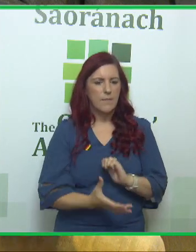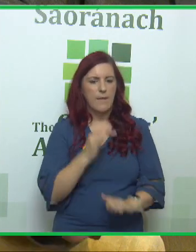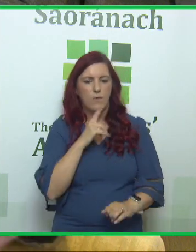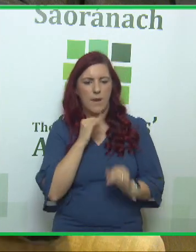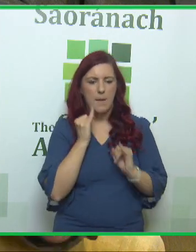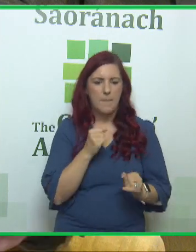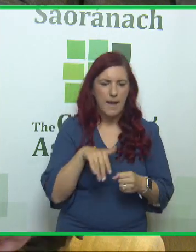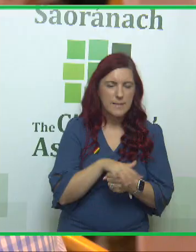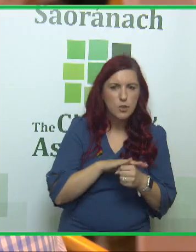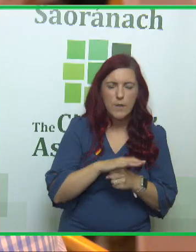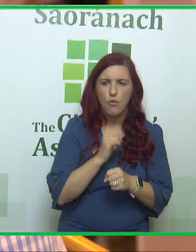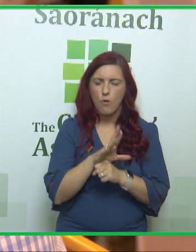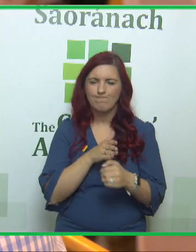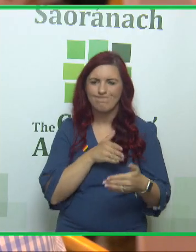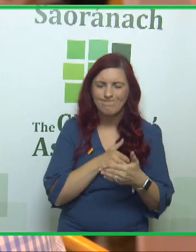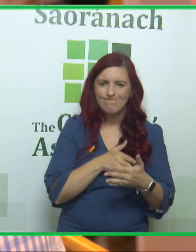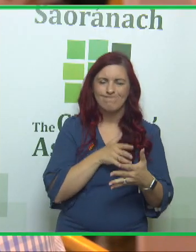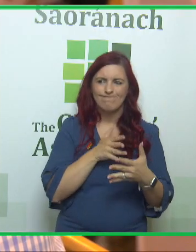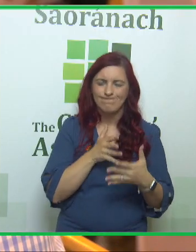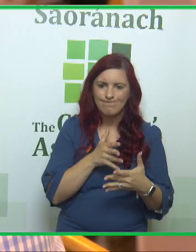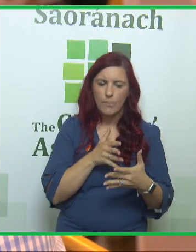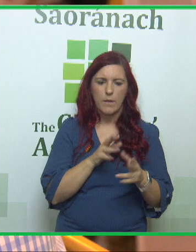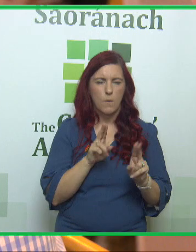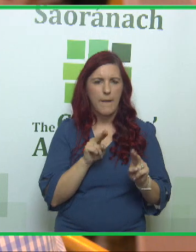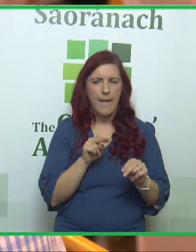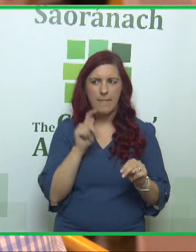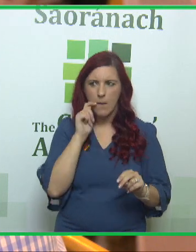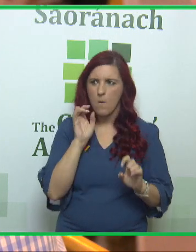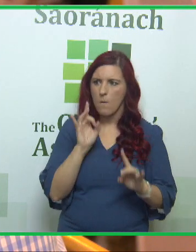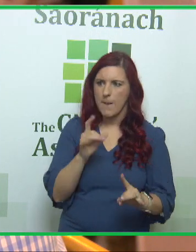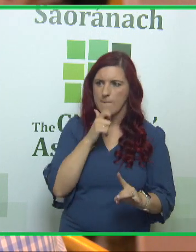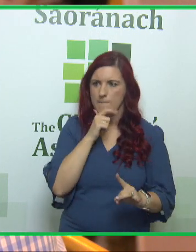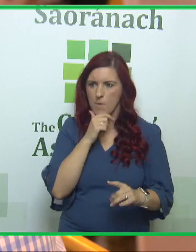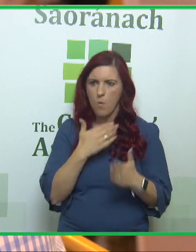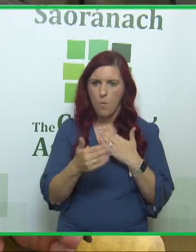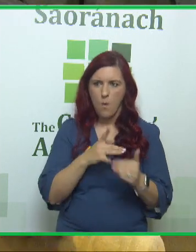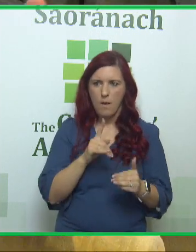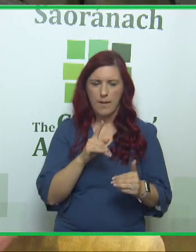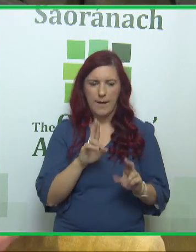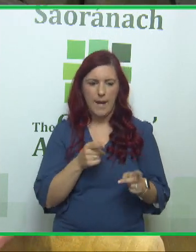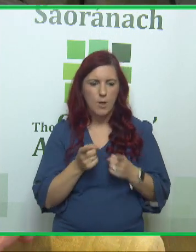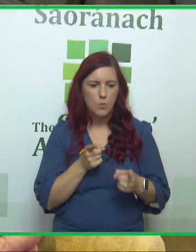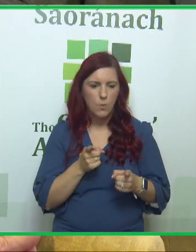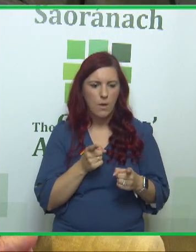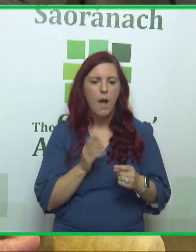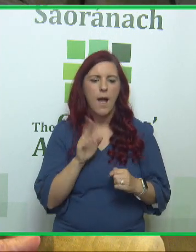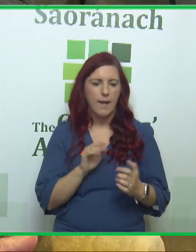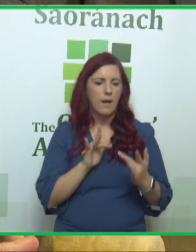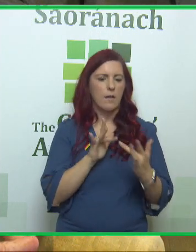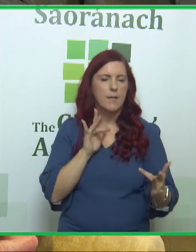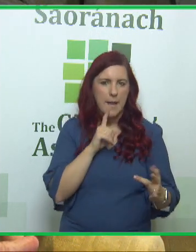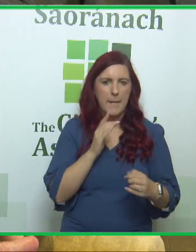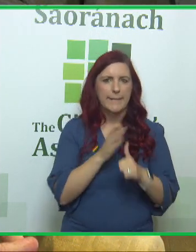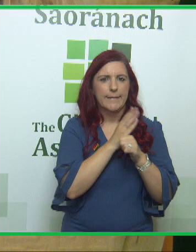you hit pitfalls, you can go, okay, what are the tools I need to do? Get in contact with the key worker, go